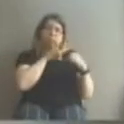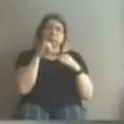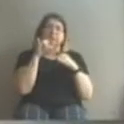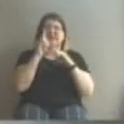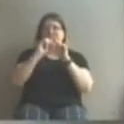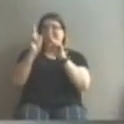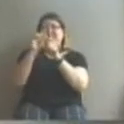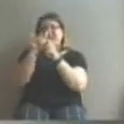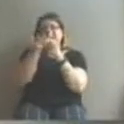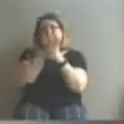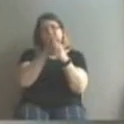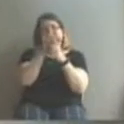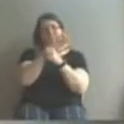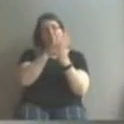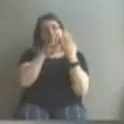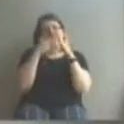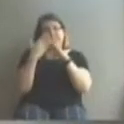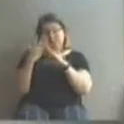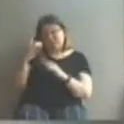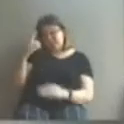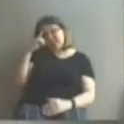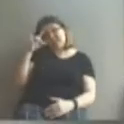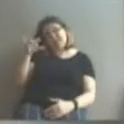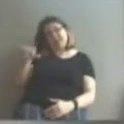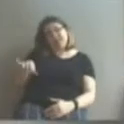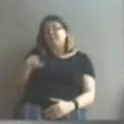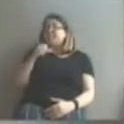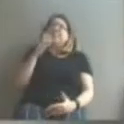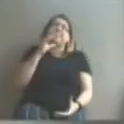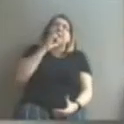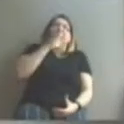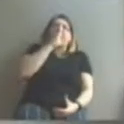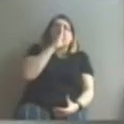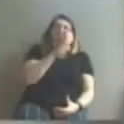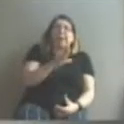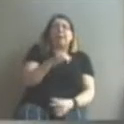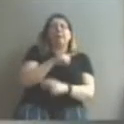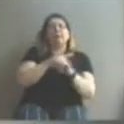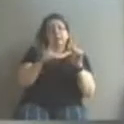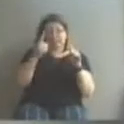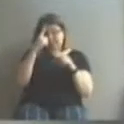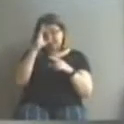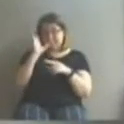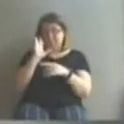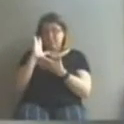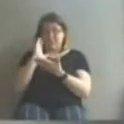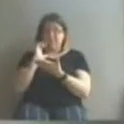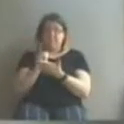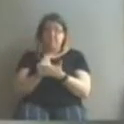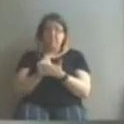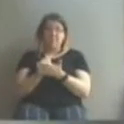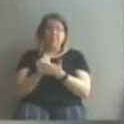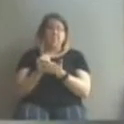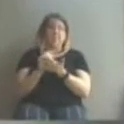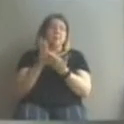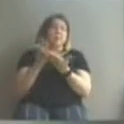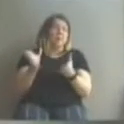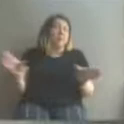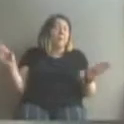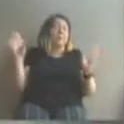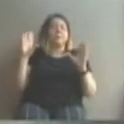that this is a, maybe not directly, but will help in the overall